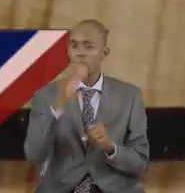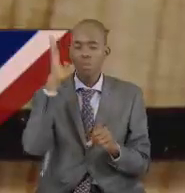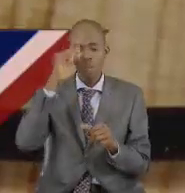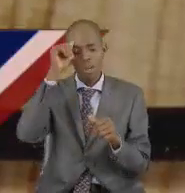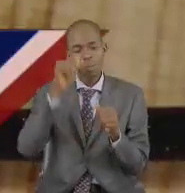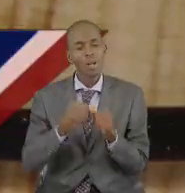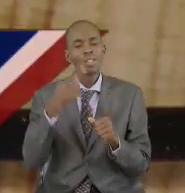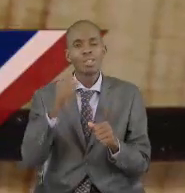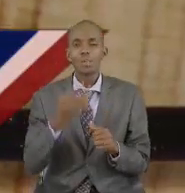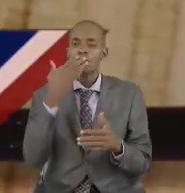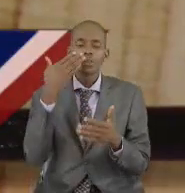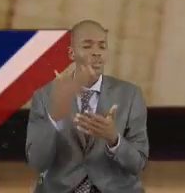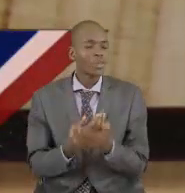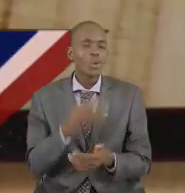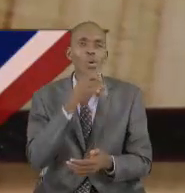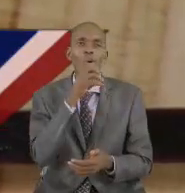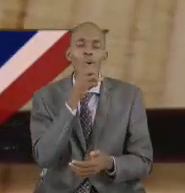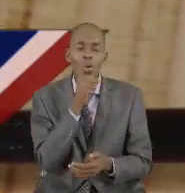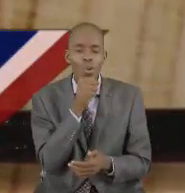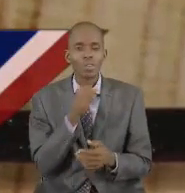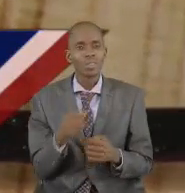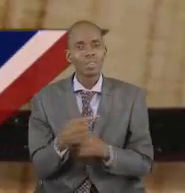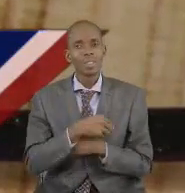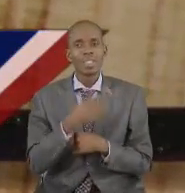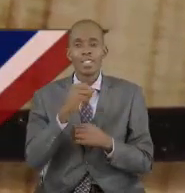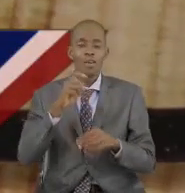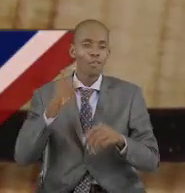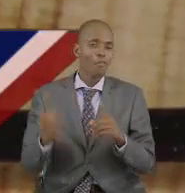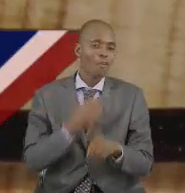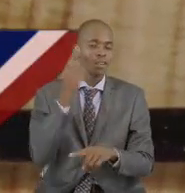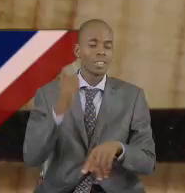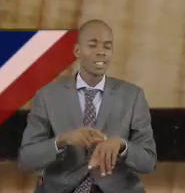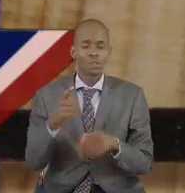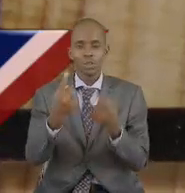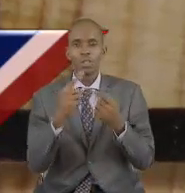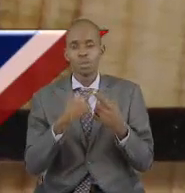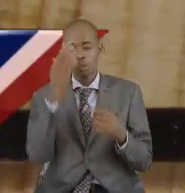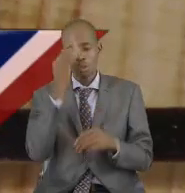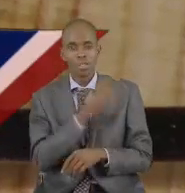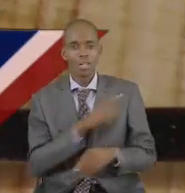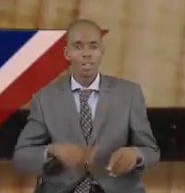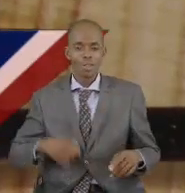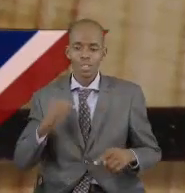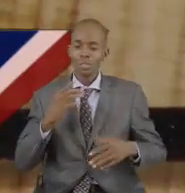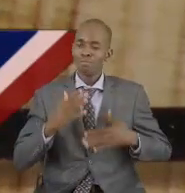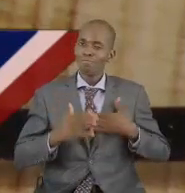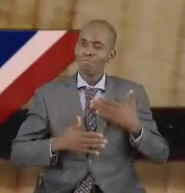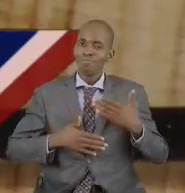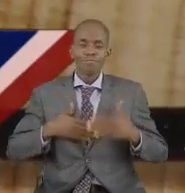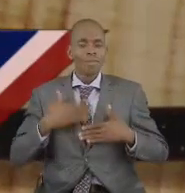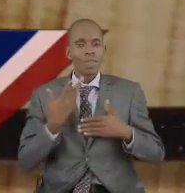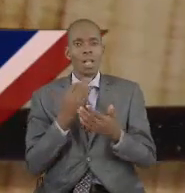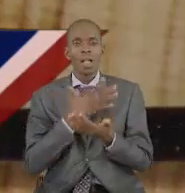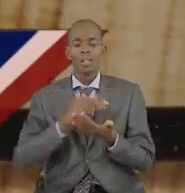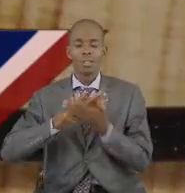old days, the first day when you came to know the Lord, the joy and the peace and the